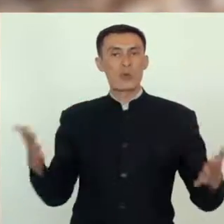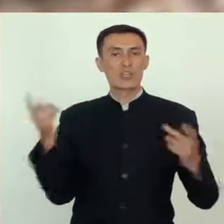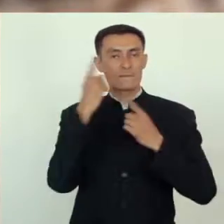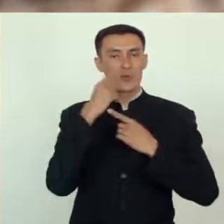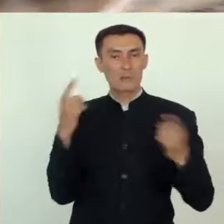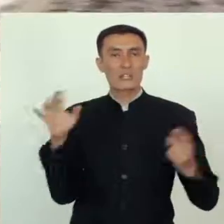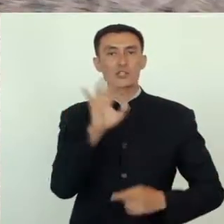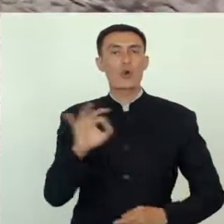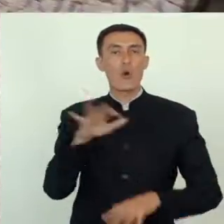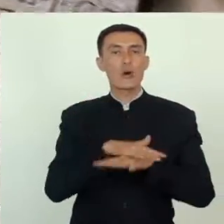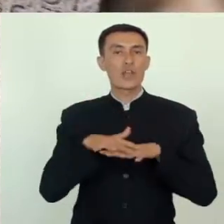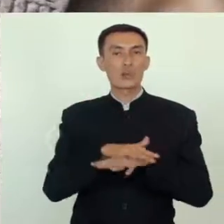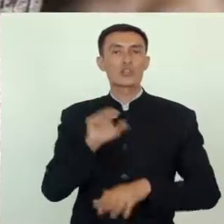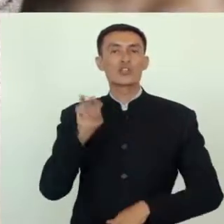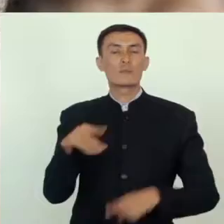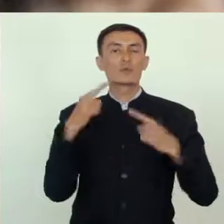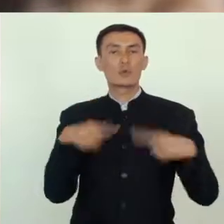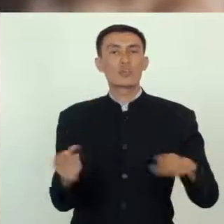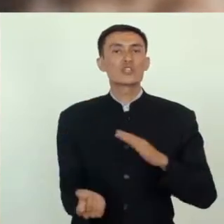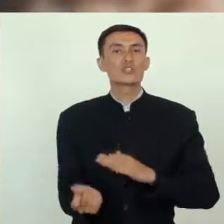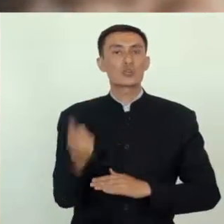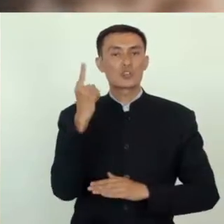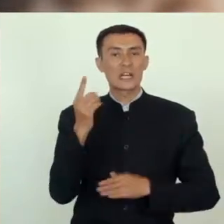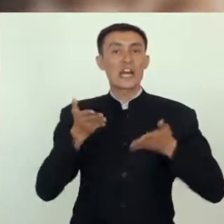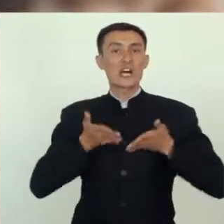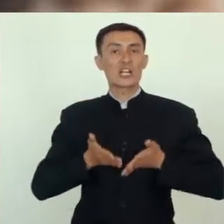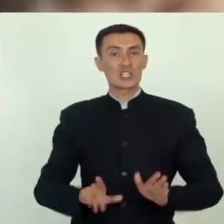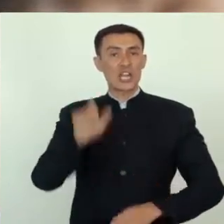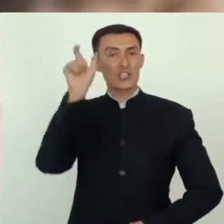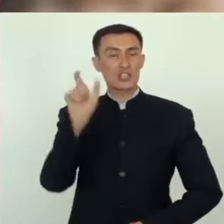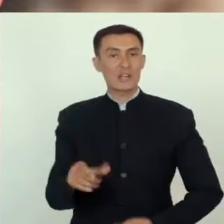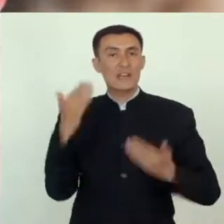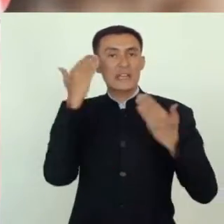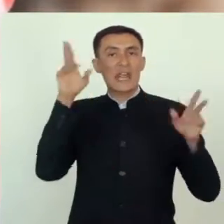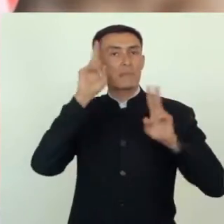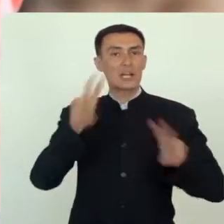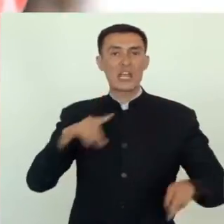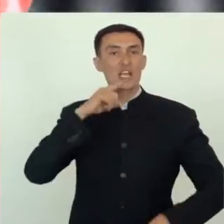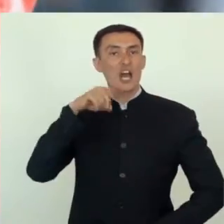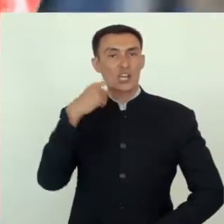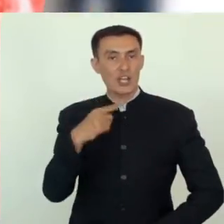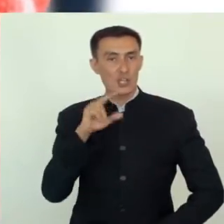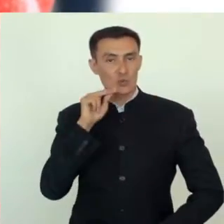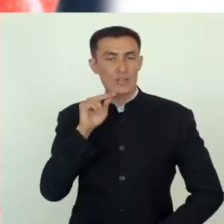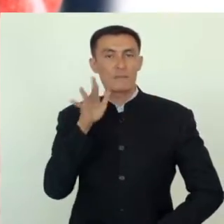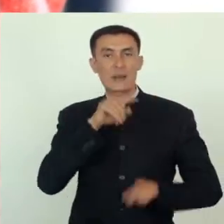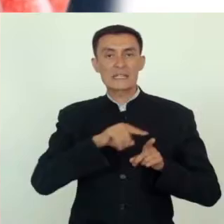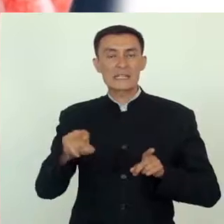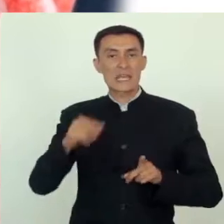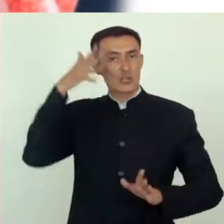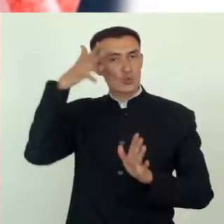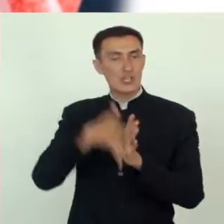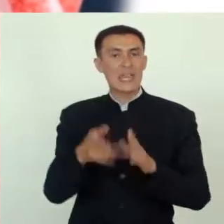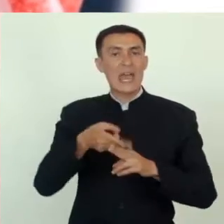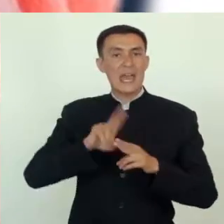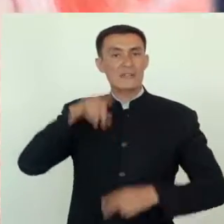information about a people or nation than any other source. At birth, a person does not possess speech. As a person acquires speech, a